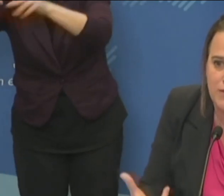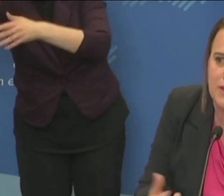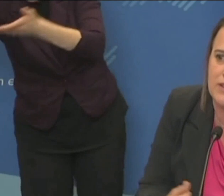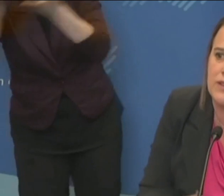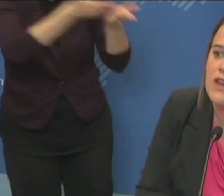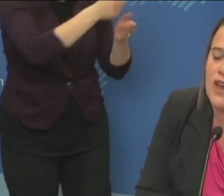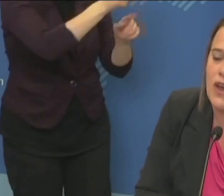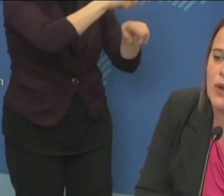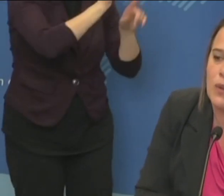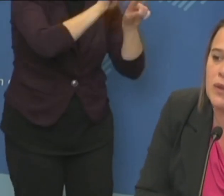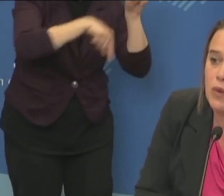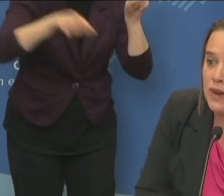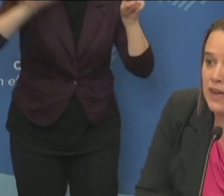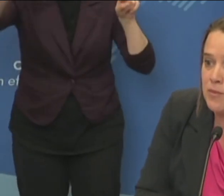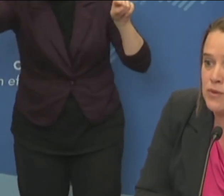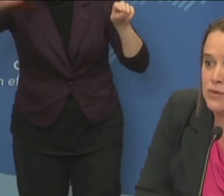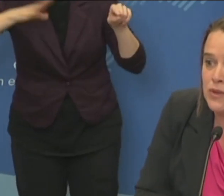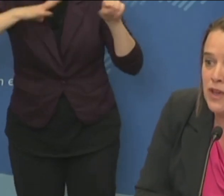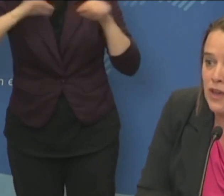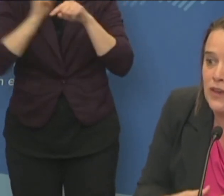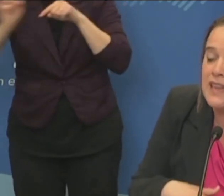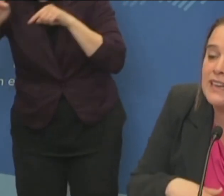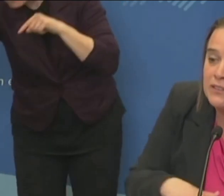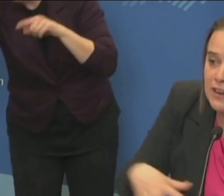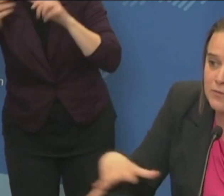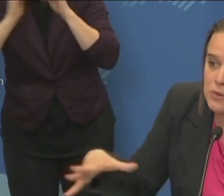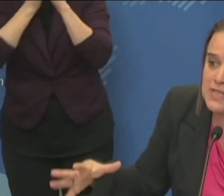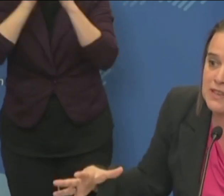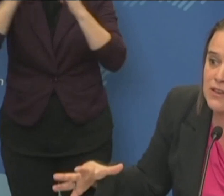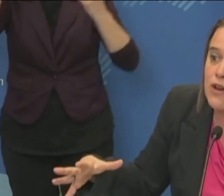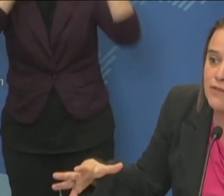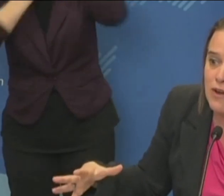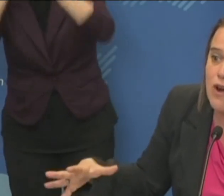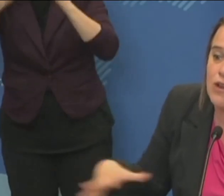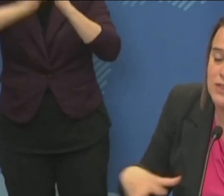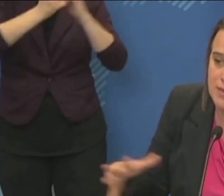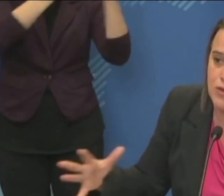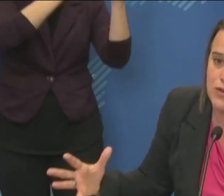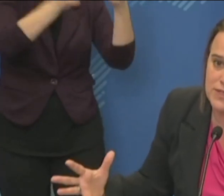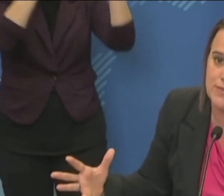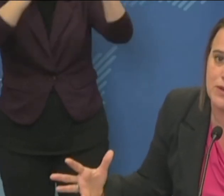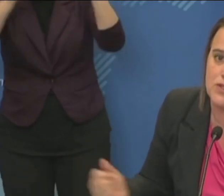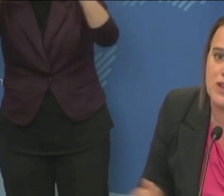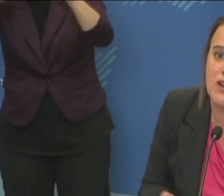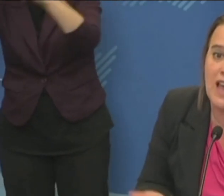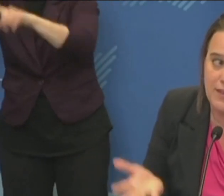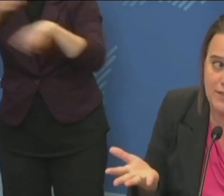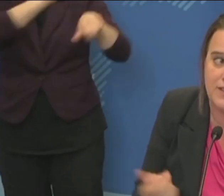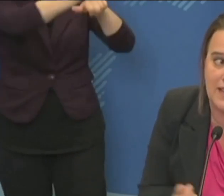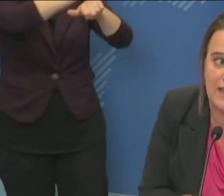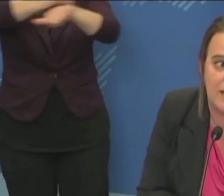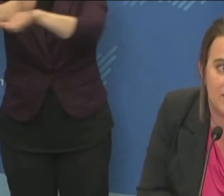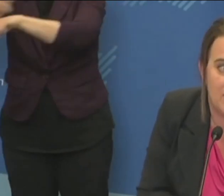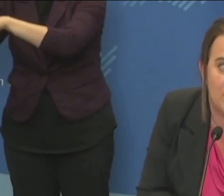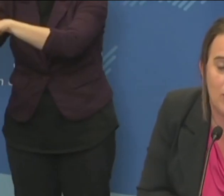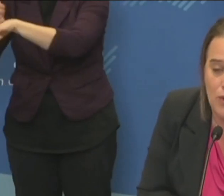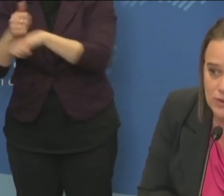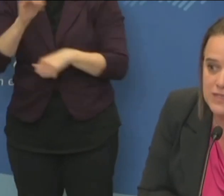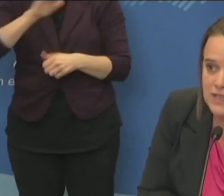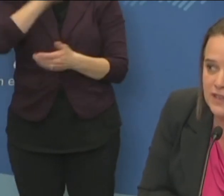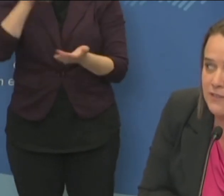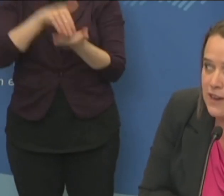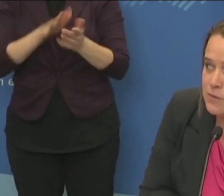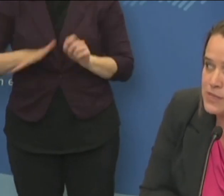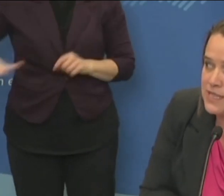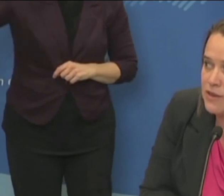in the field, we were able, 95% of all neighborhoods in Montreal have attained the goal,